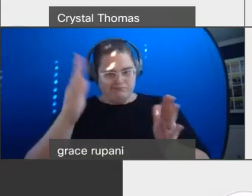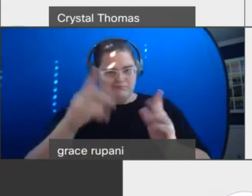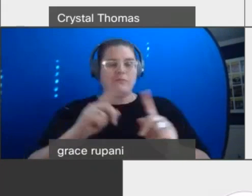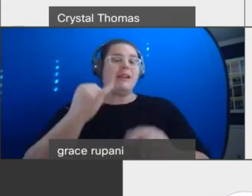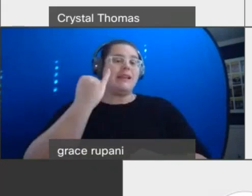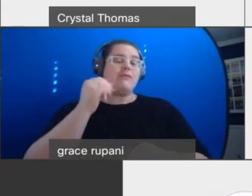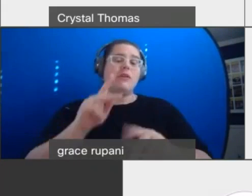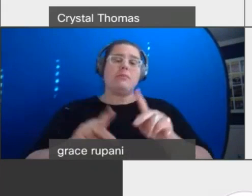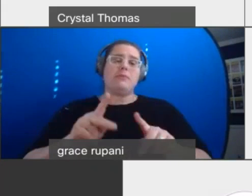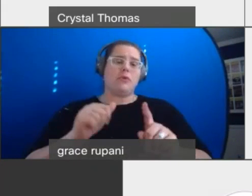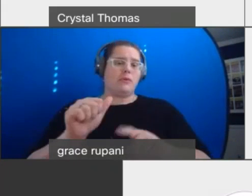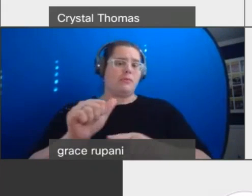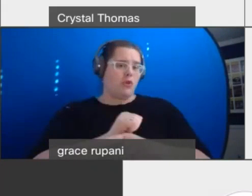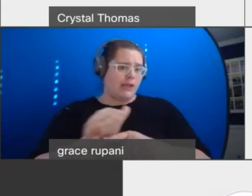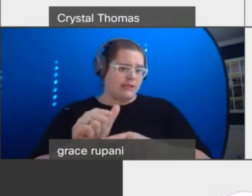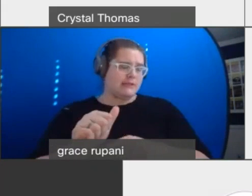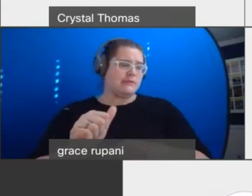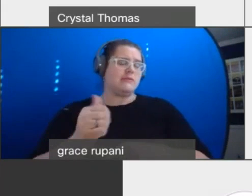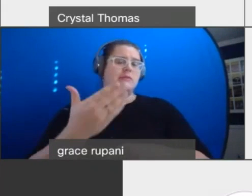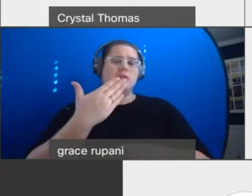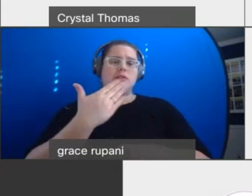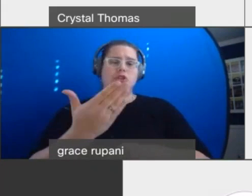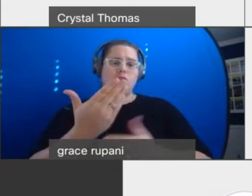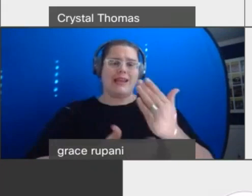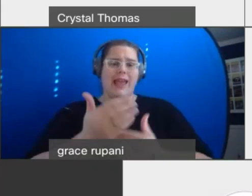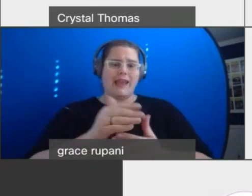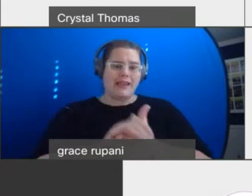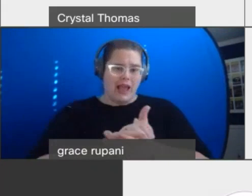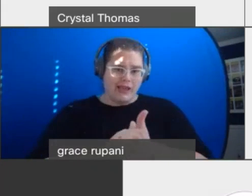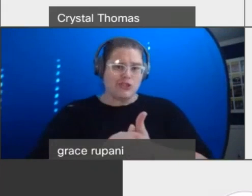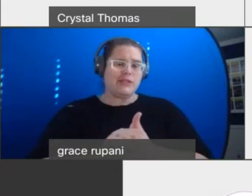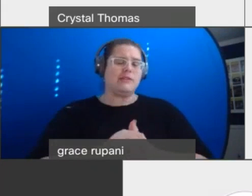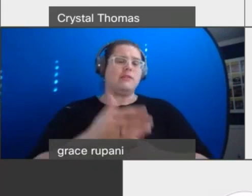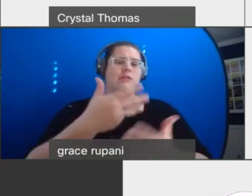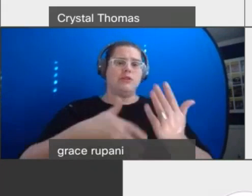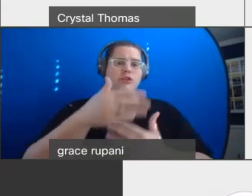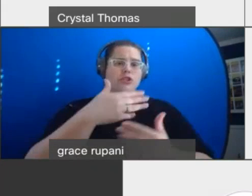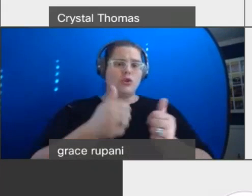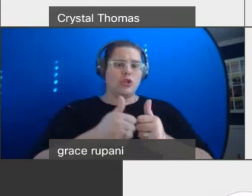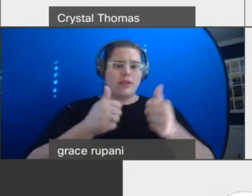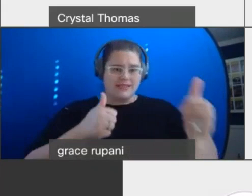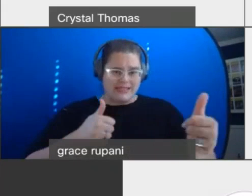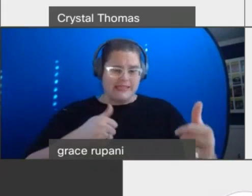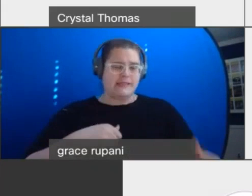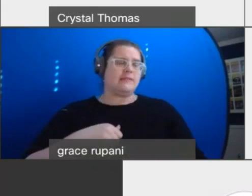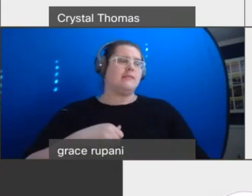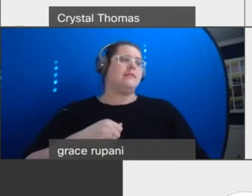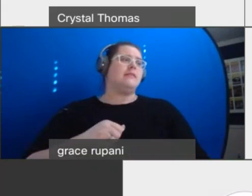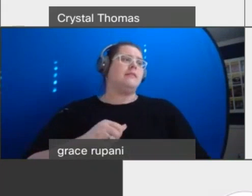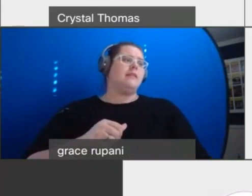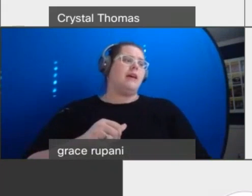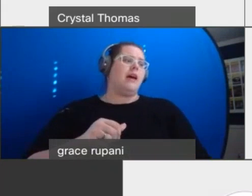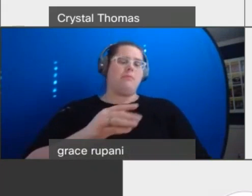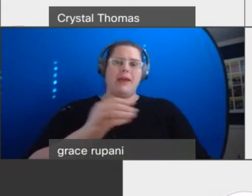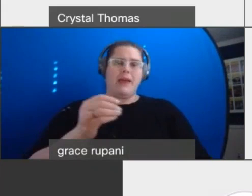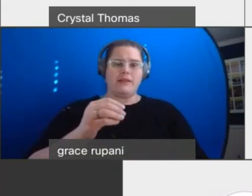practicing good hand hygiene, socially staying socially distanced, and